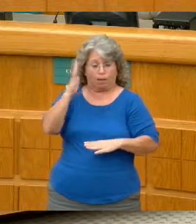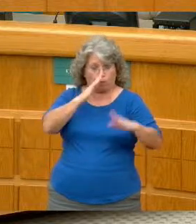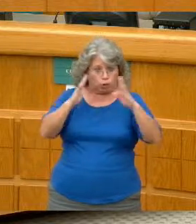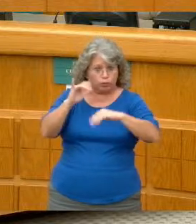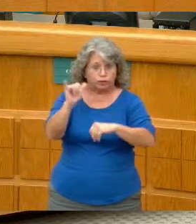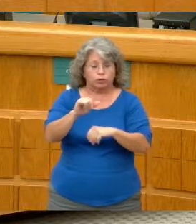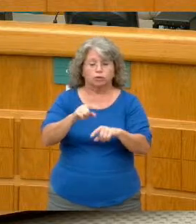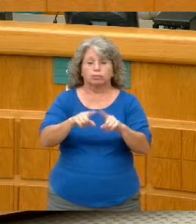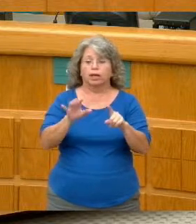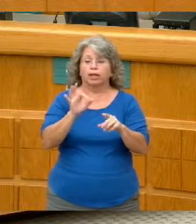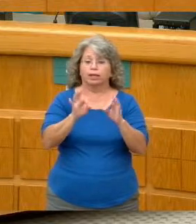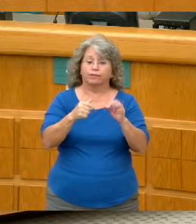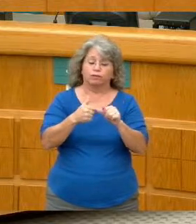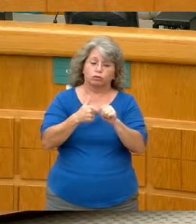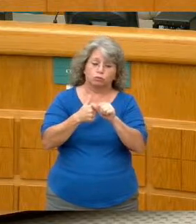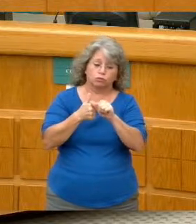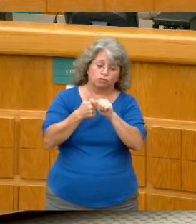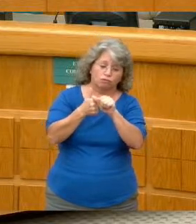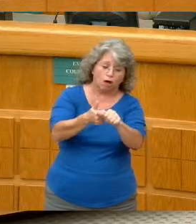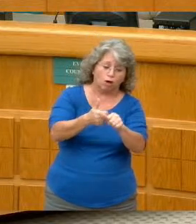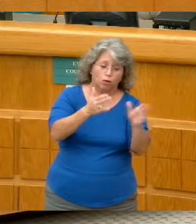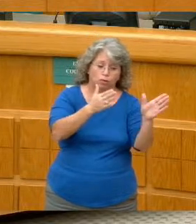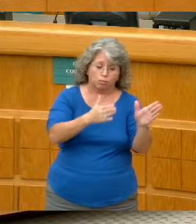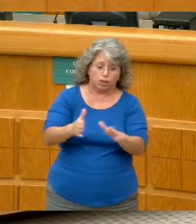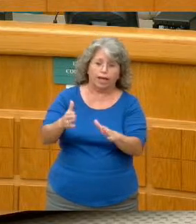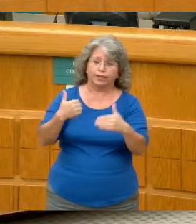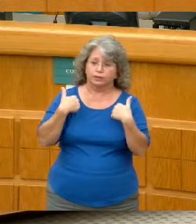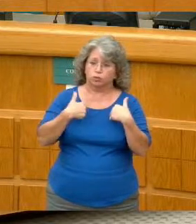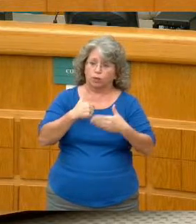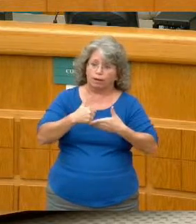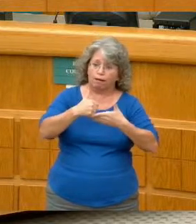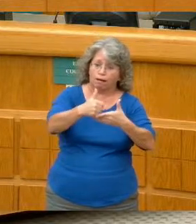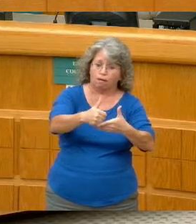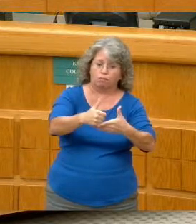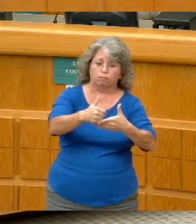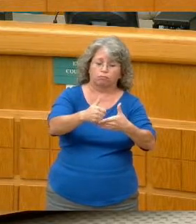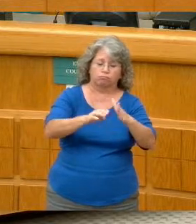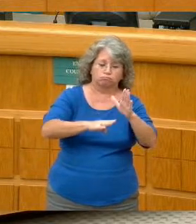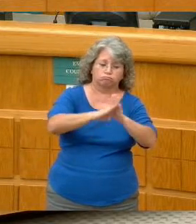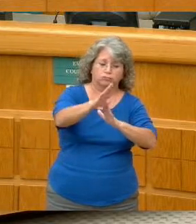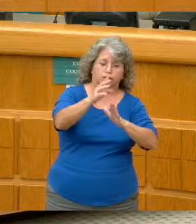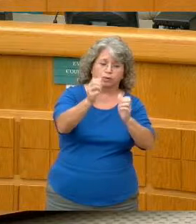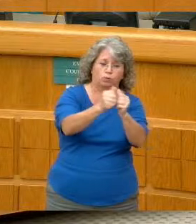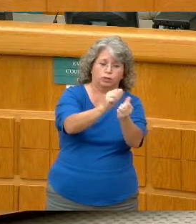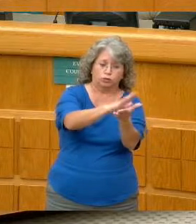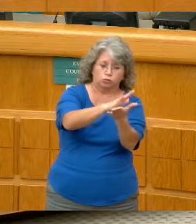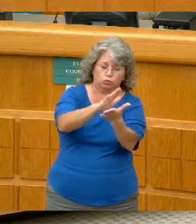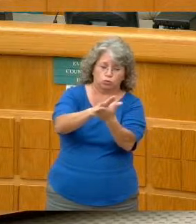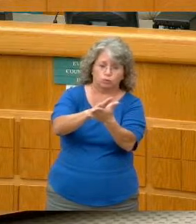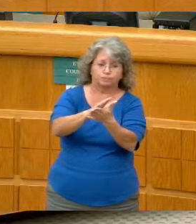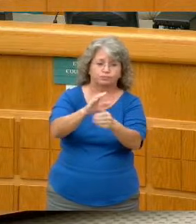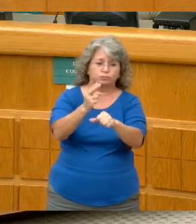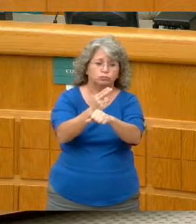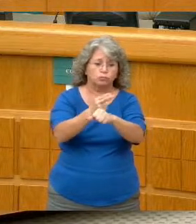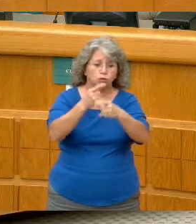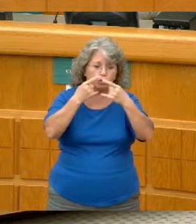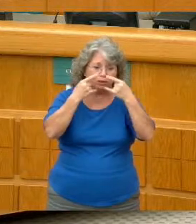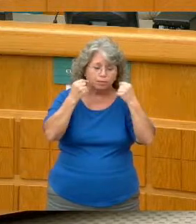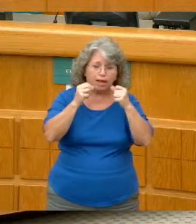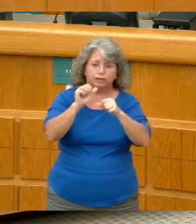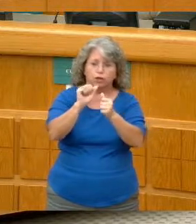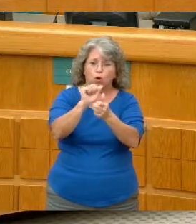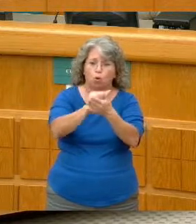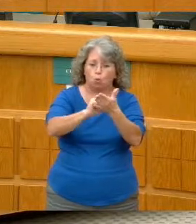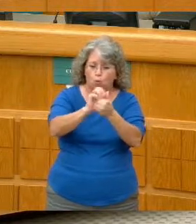you practice, the plan that we have for schools, and if you wear a mask and wash your hands